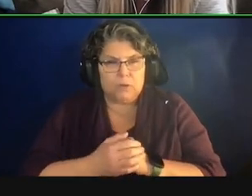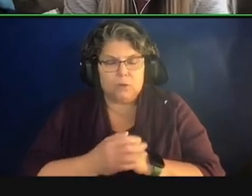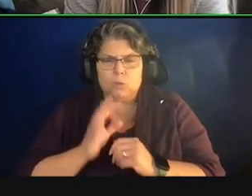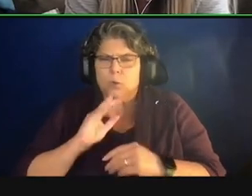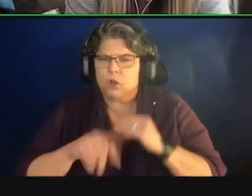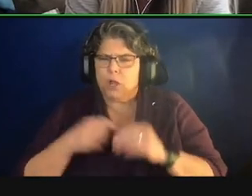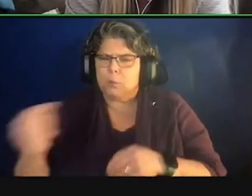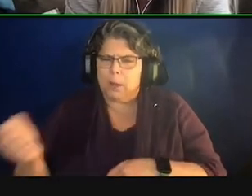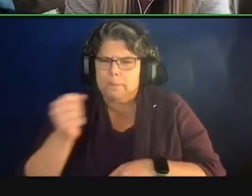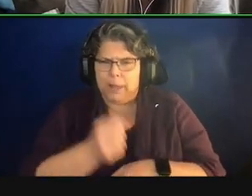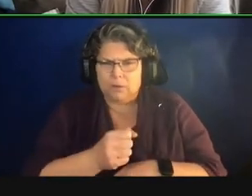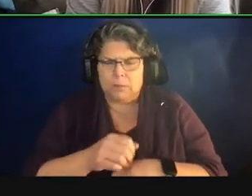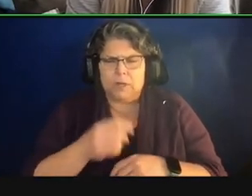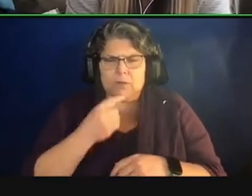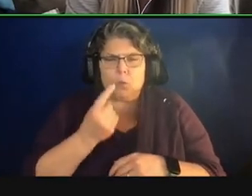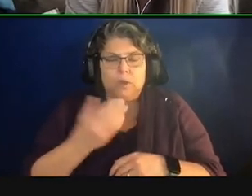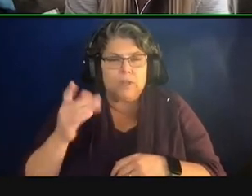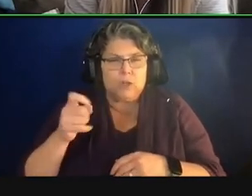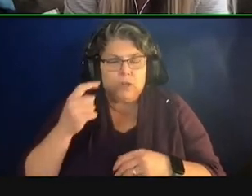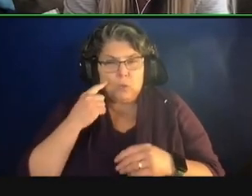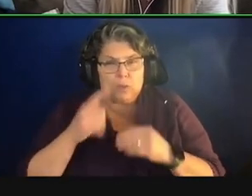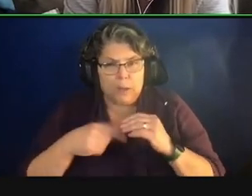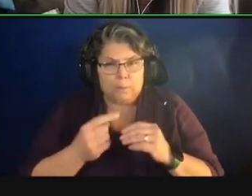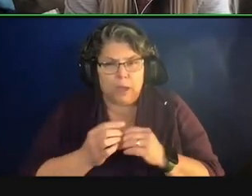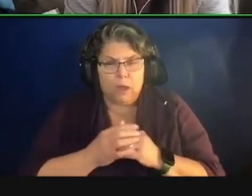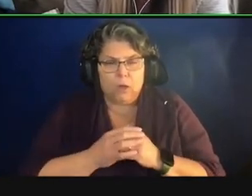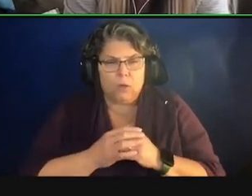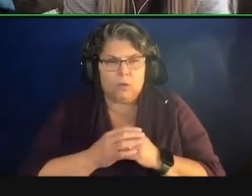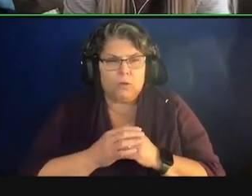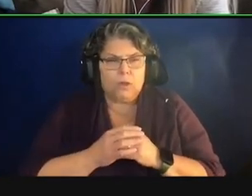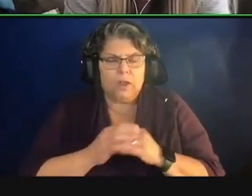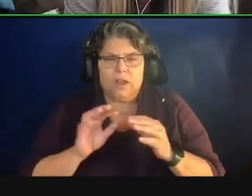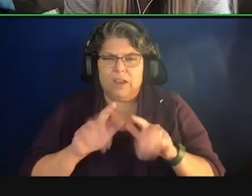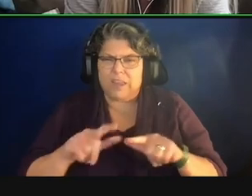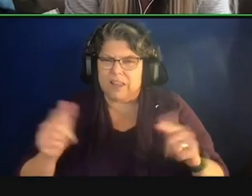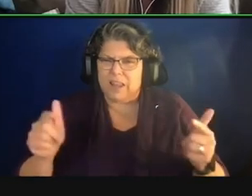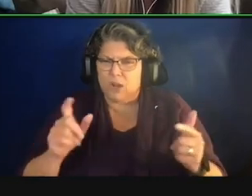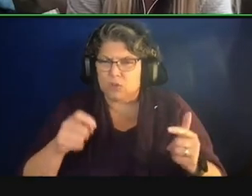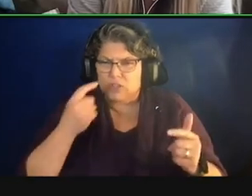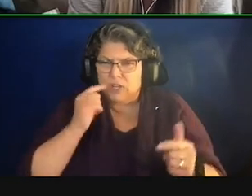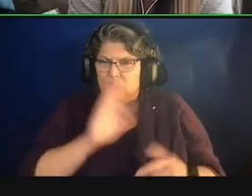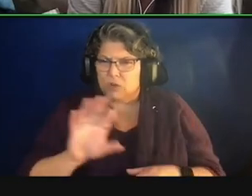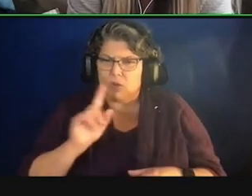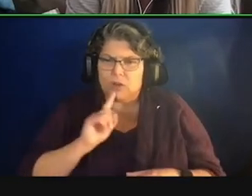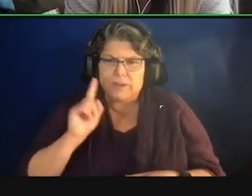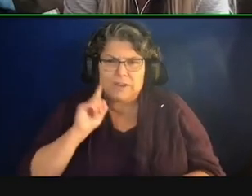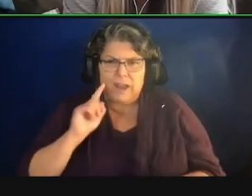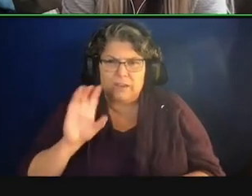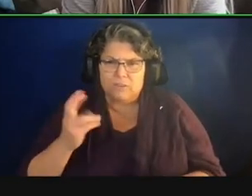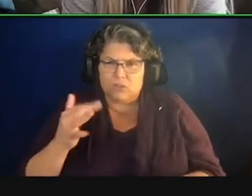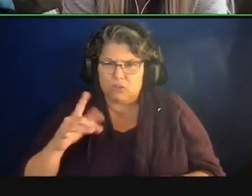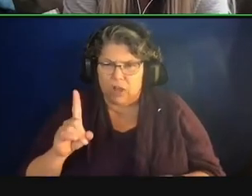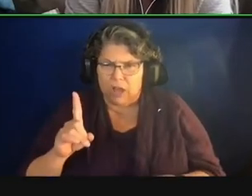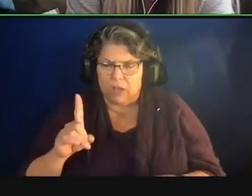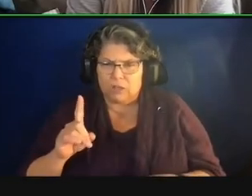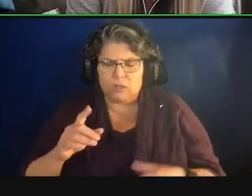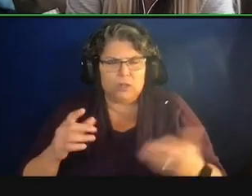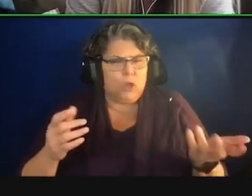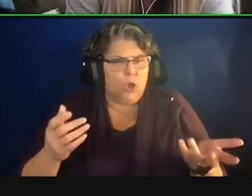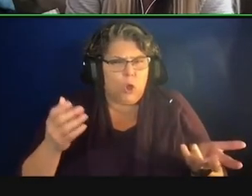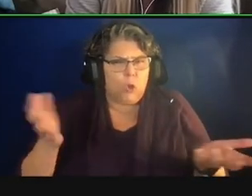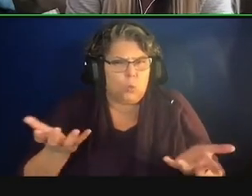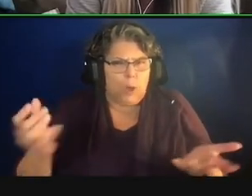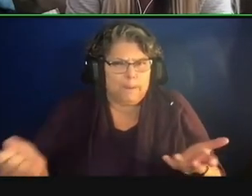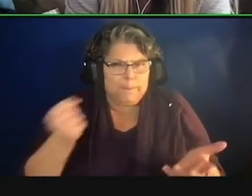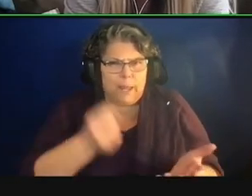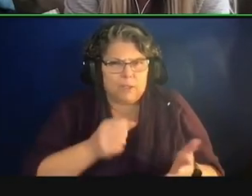that one of the things you need to consider are the language needs for your deaf child and what placement means for them.